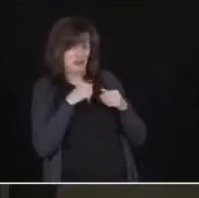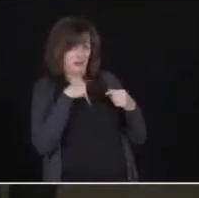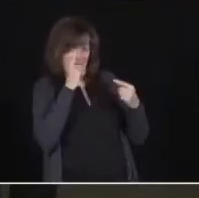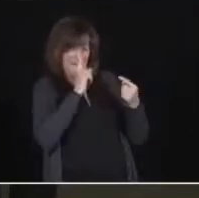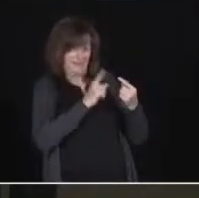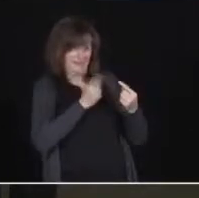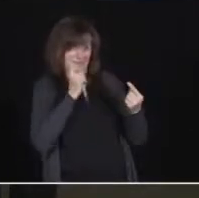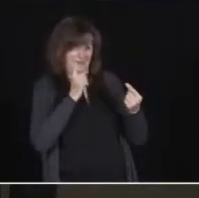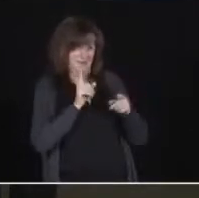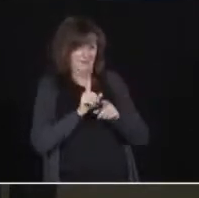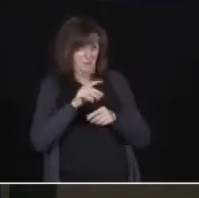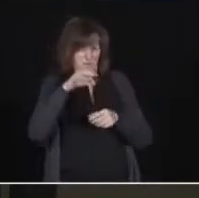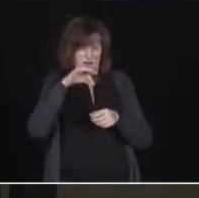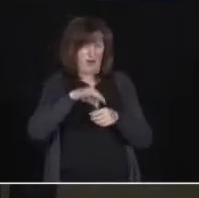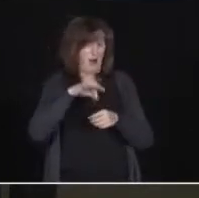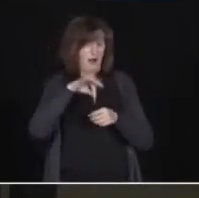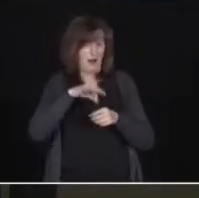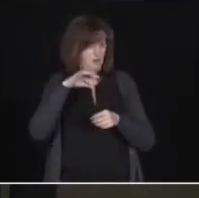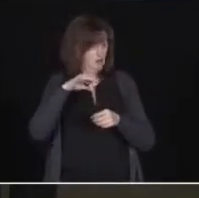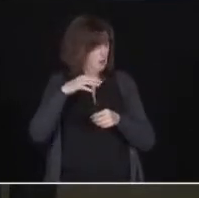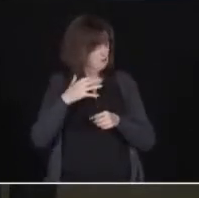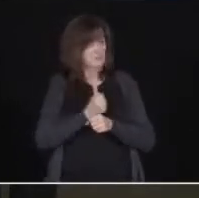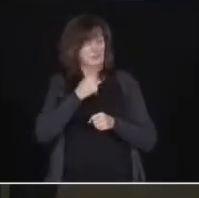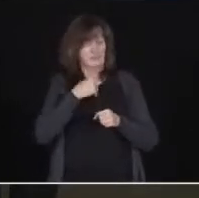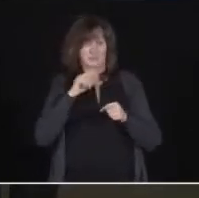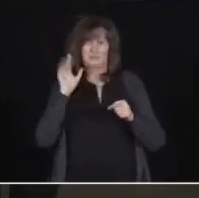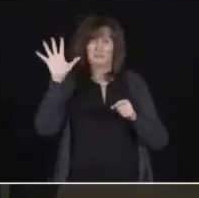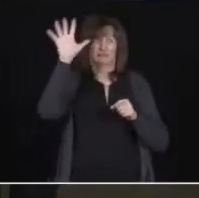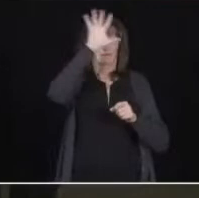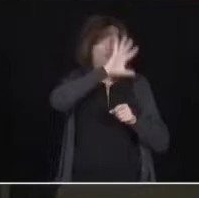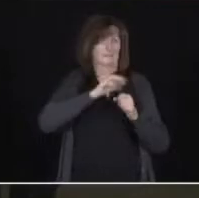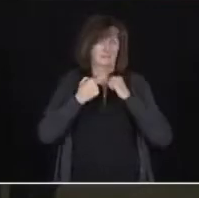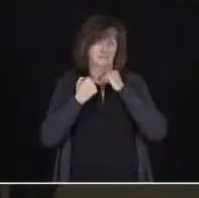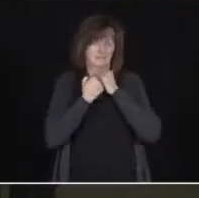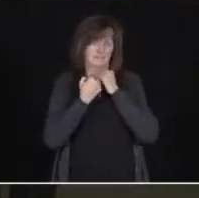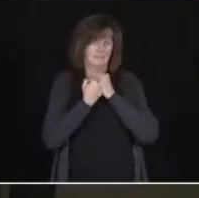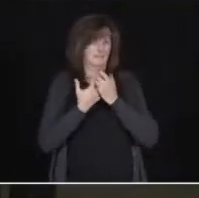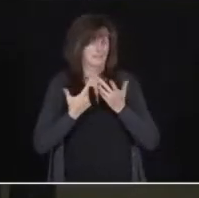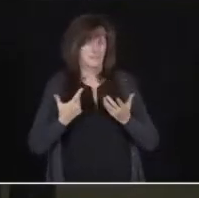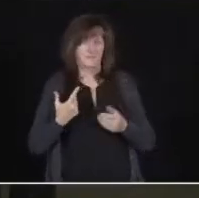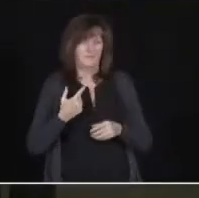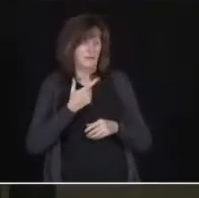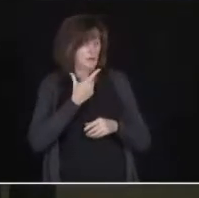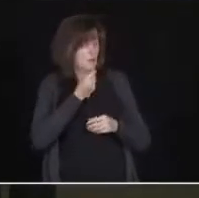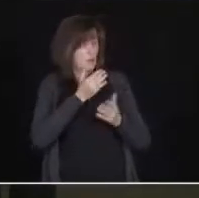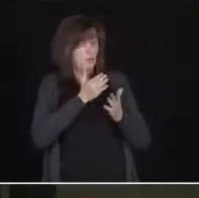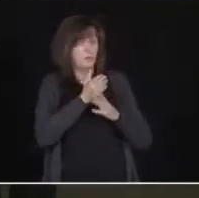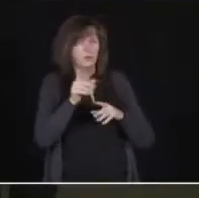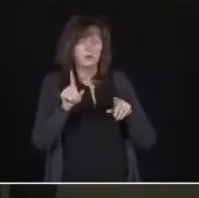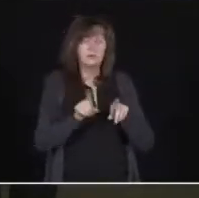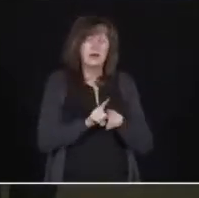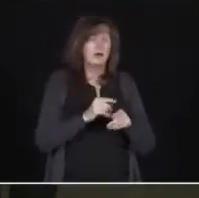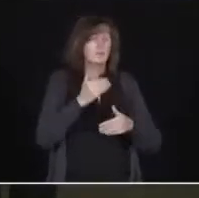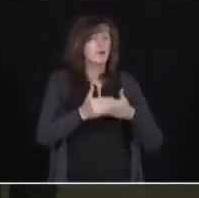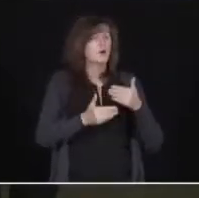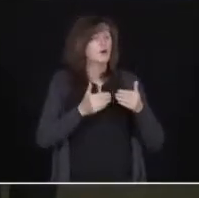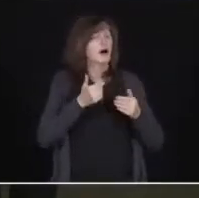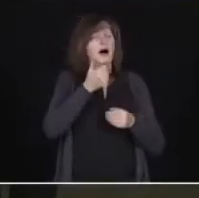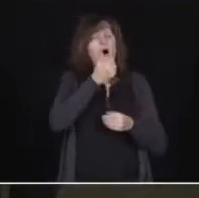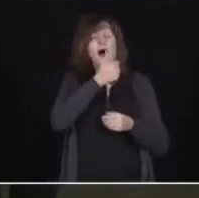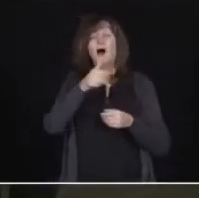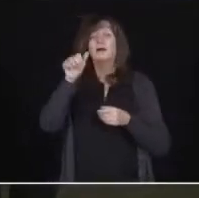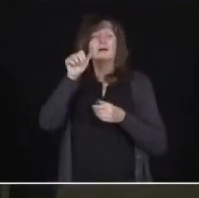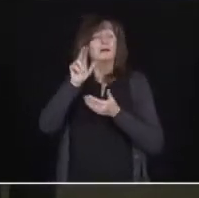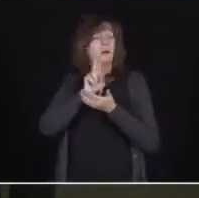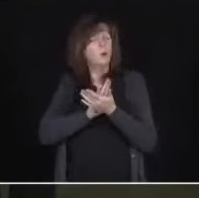Mr. McVety is going through the same process of every single other university in this province, and many of them gone through it. He's